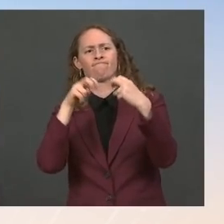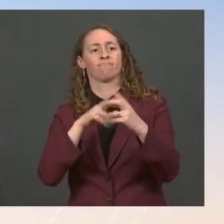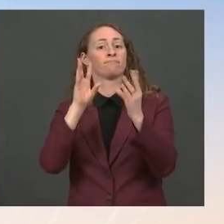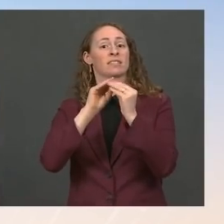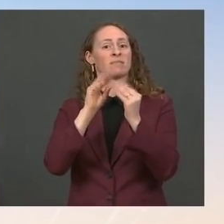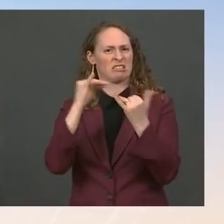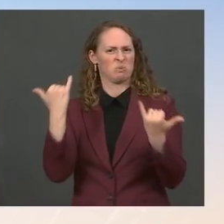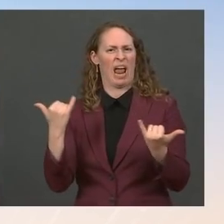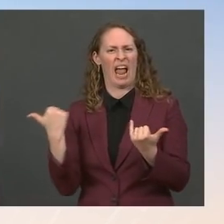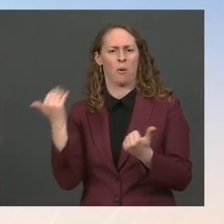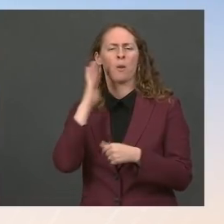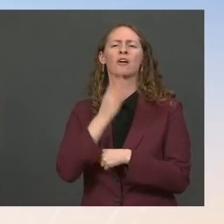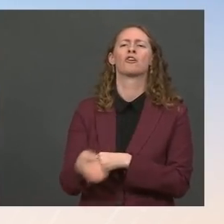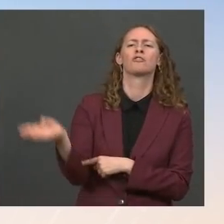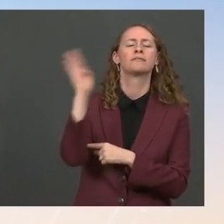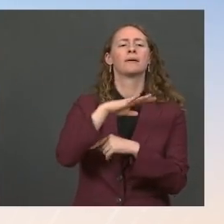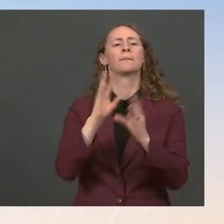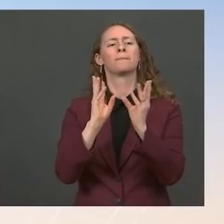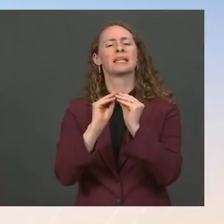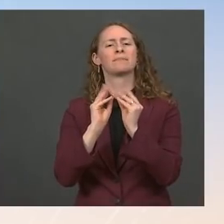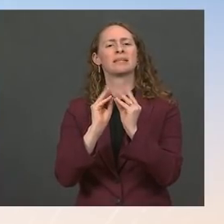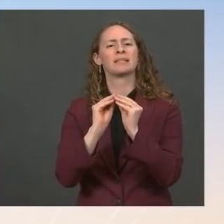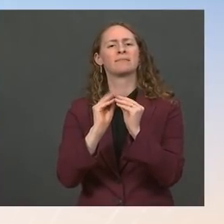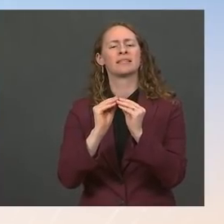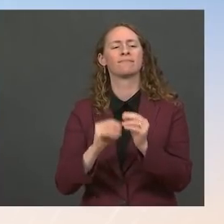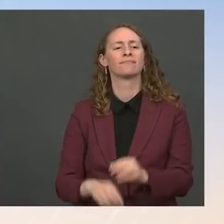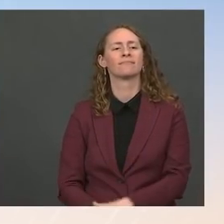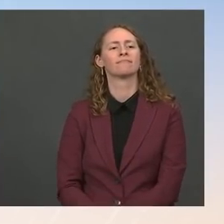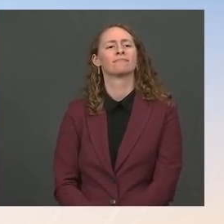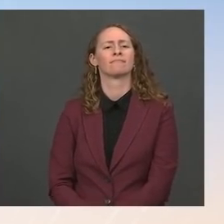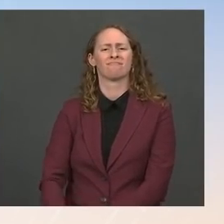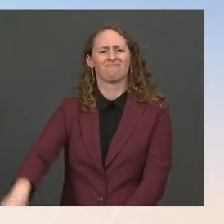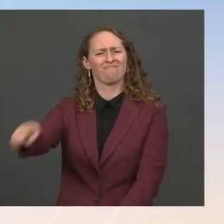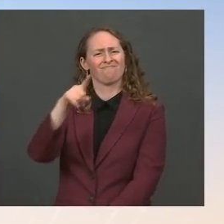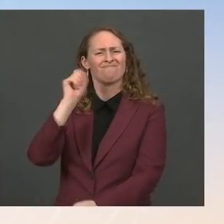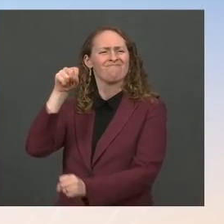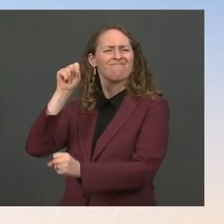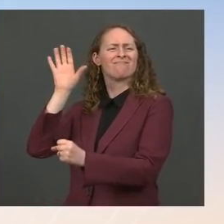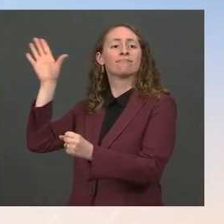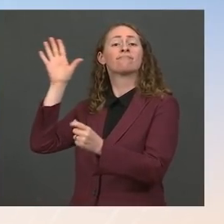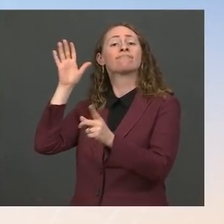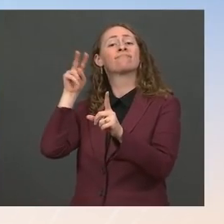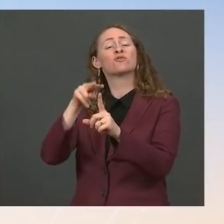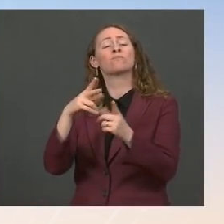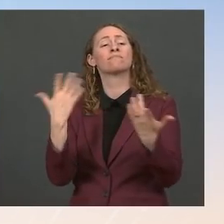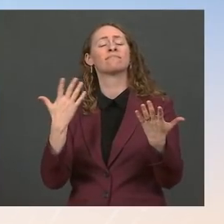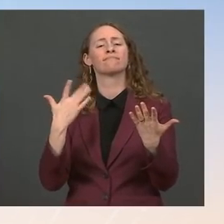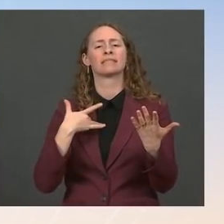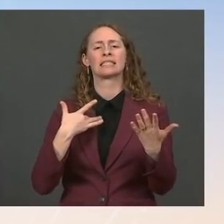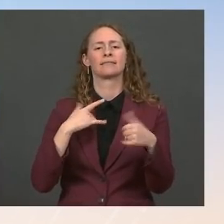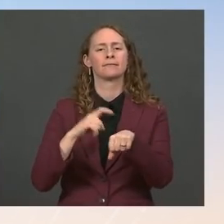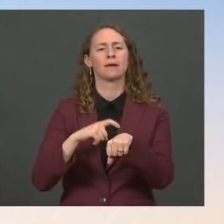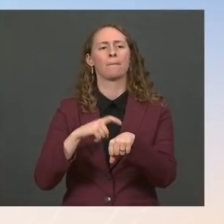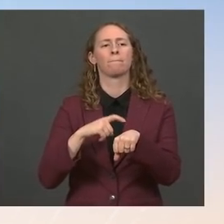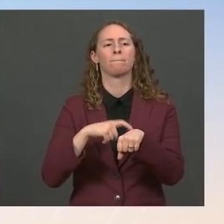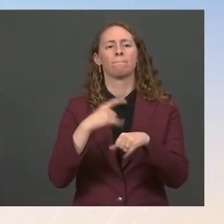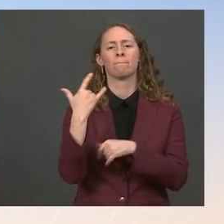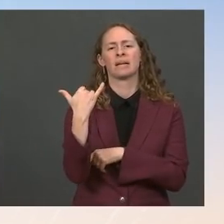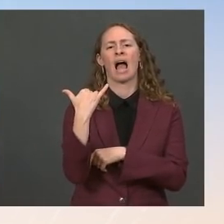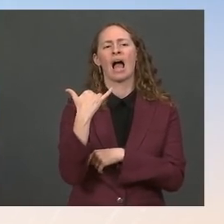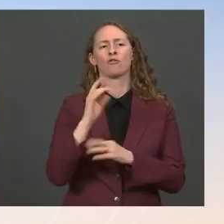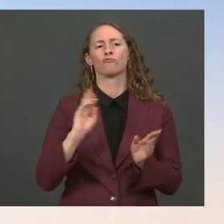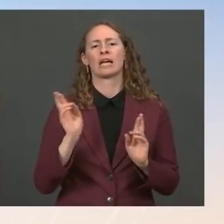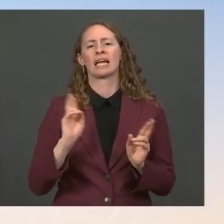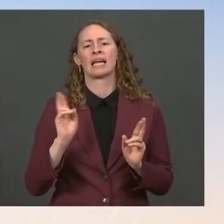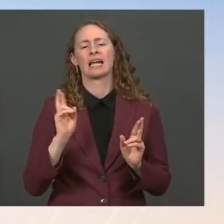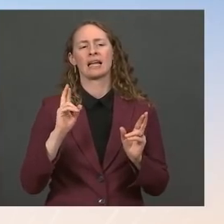today. And we believe his view of the urgency here is reflected in the views of a lot of these members he's meeting with as well. I hear you